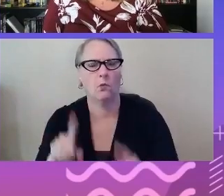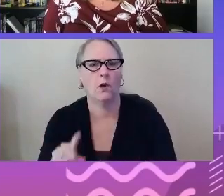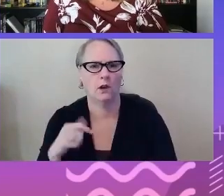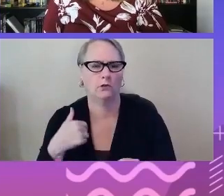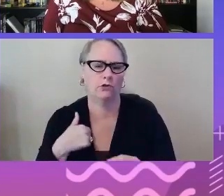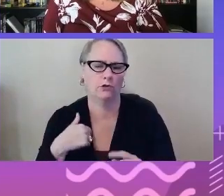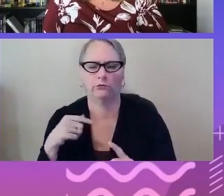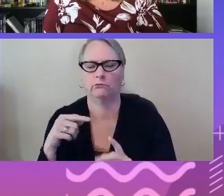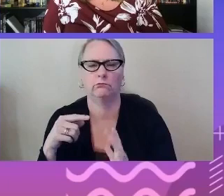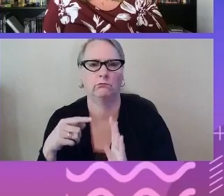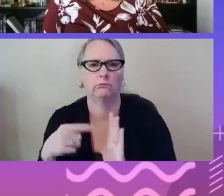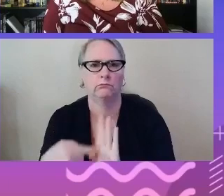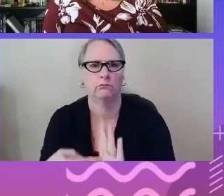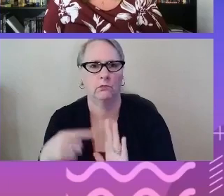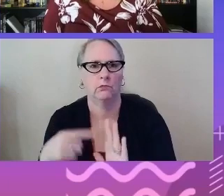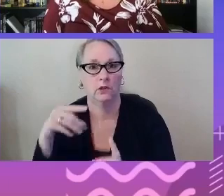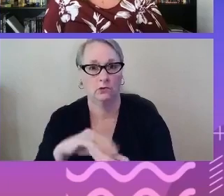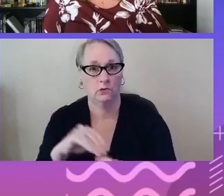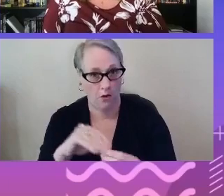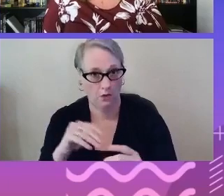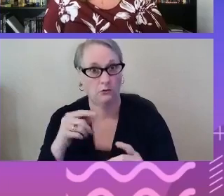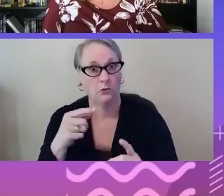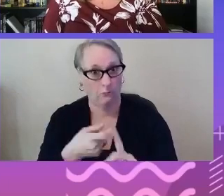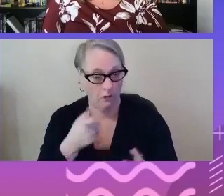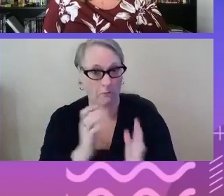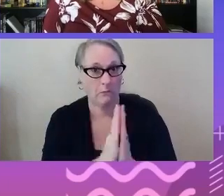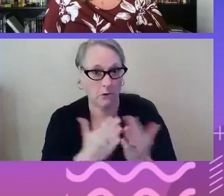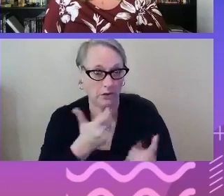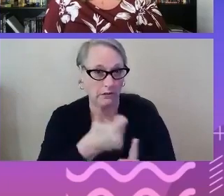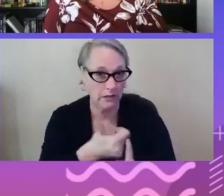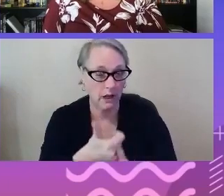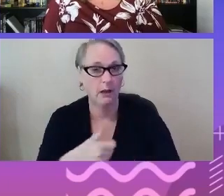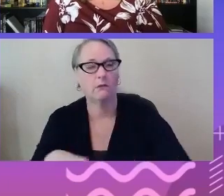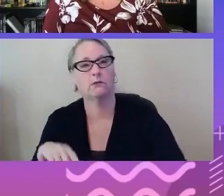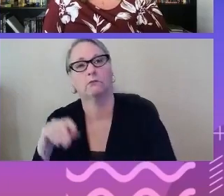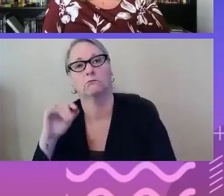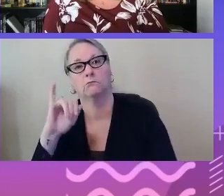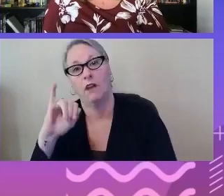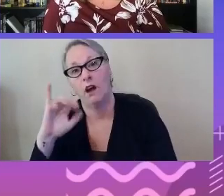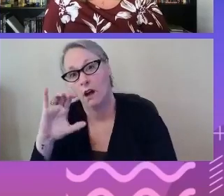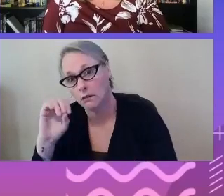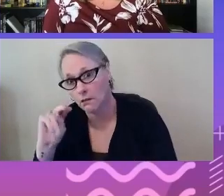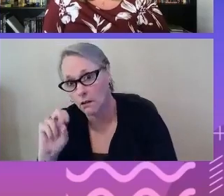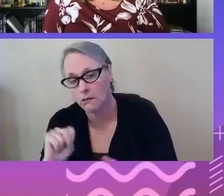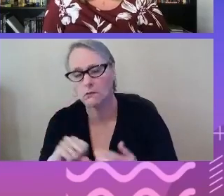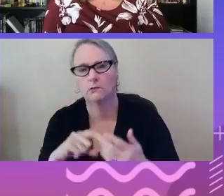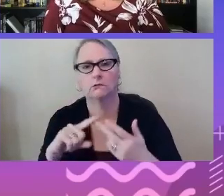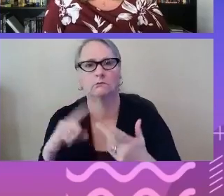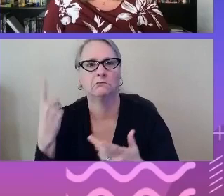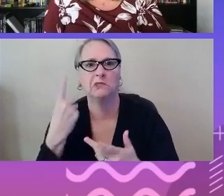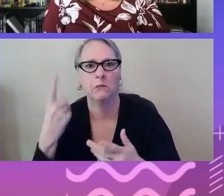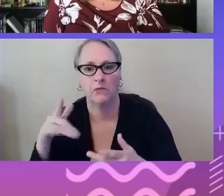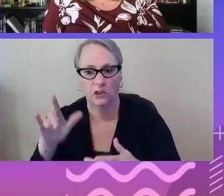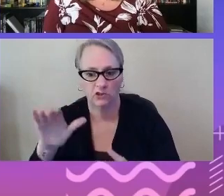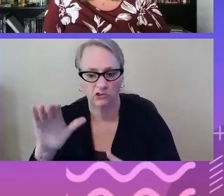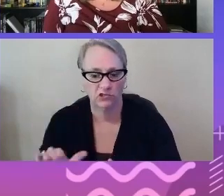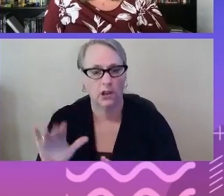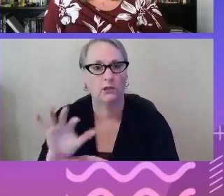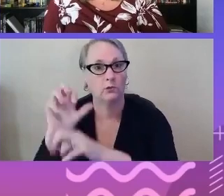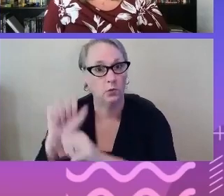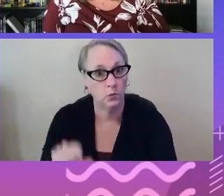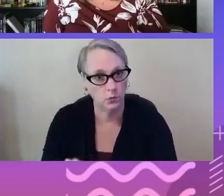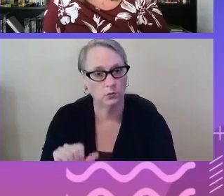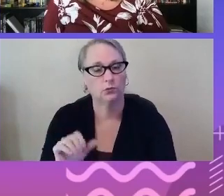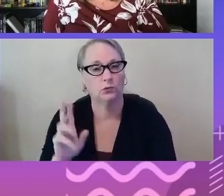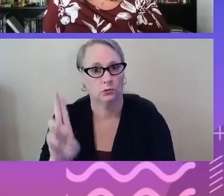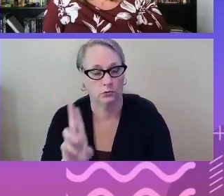be visuals that are from the storybook? Should it be icons? Should it be something that the child's used to using? So can you maybe talk a little